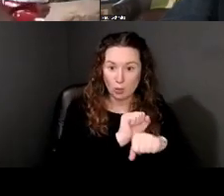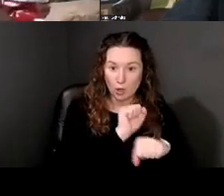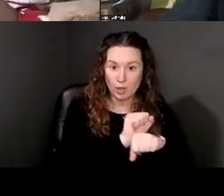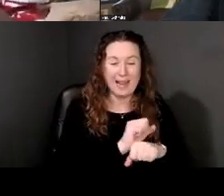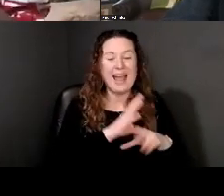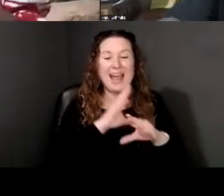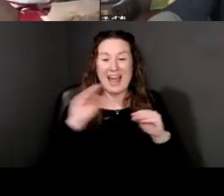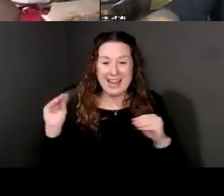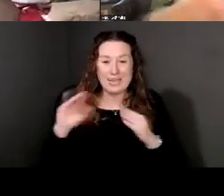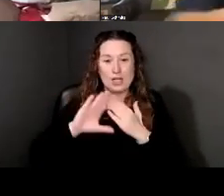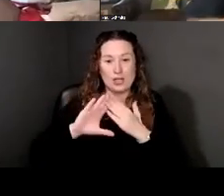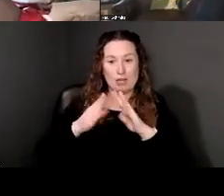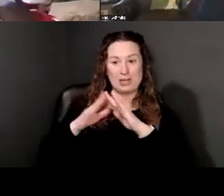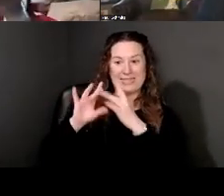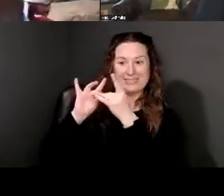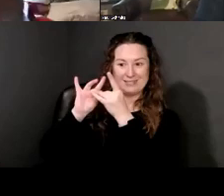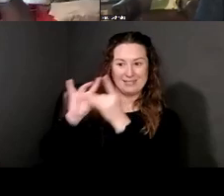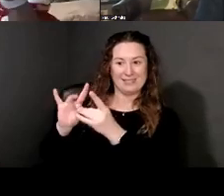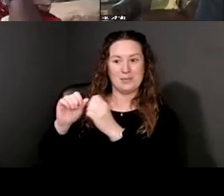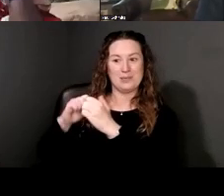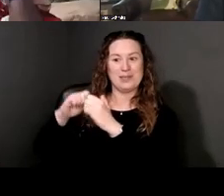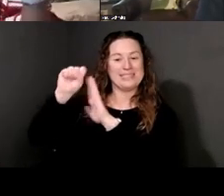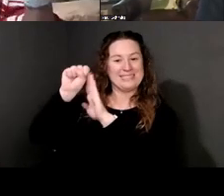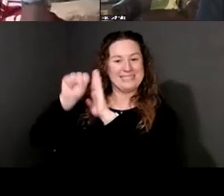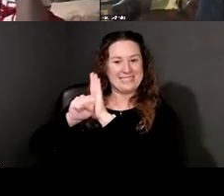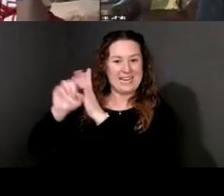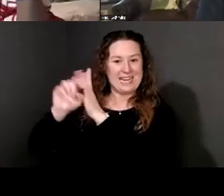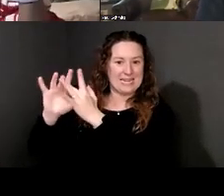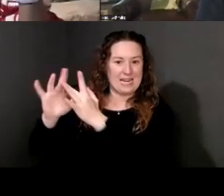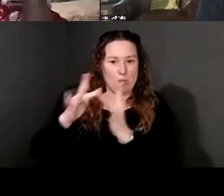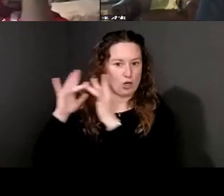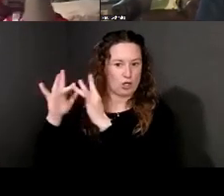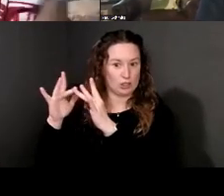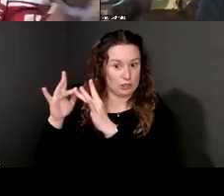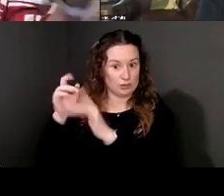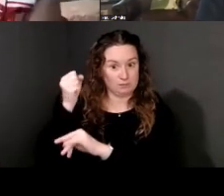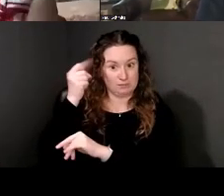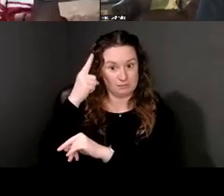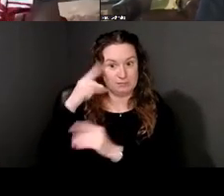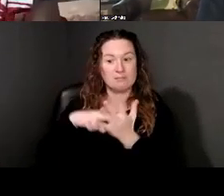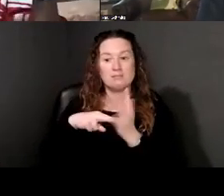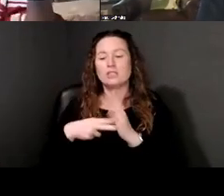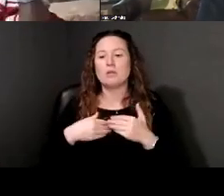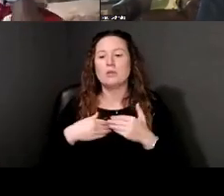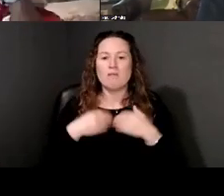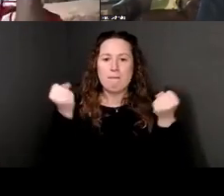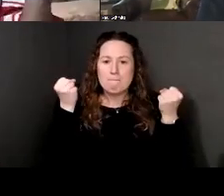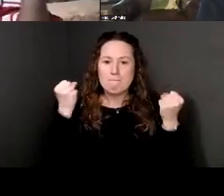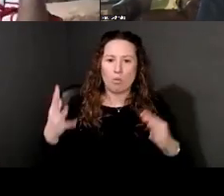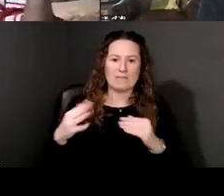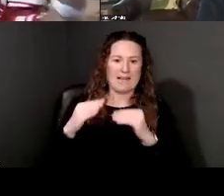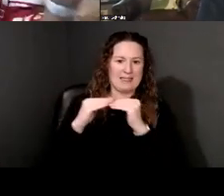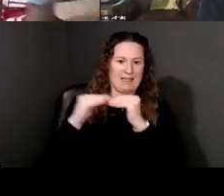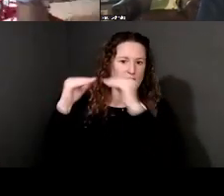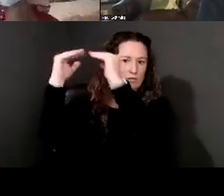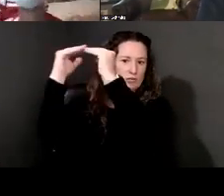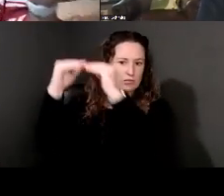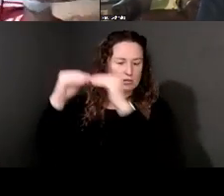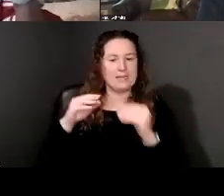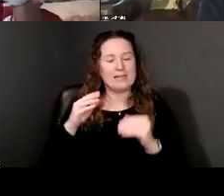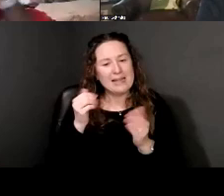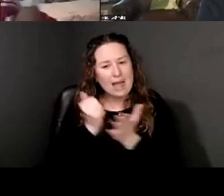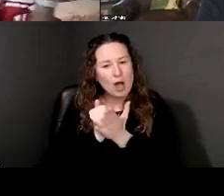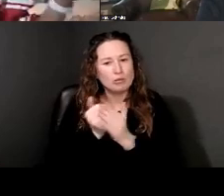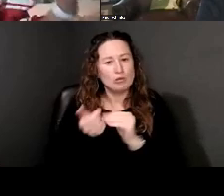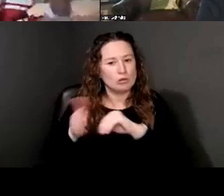to state networks. And so you really are able to have this multi-pronged strategy that is about helping you build